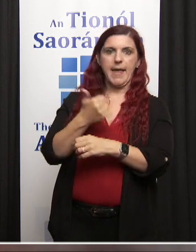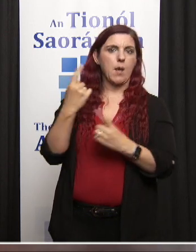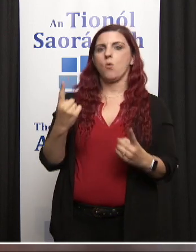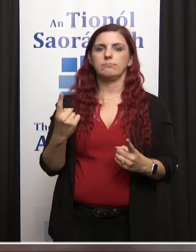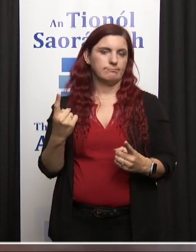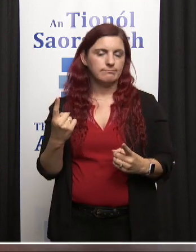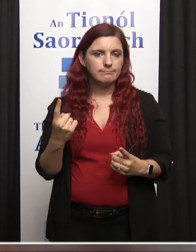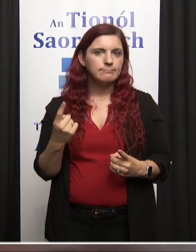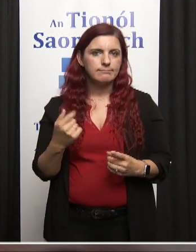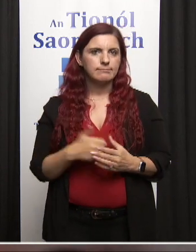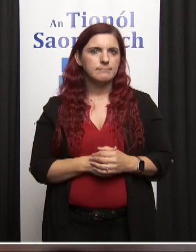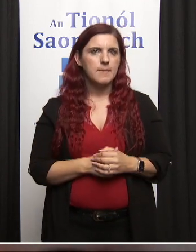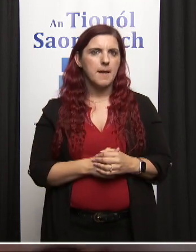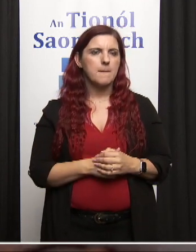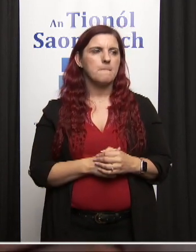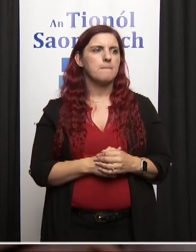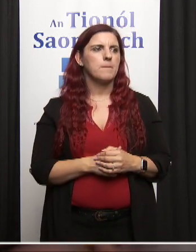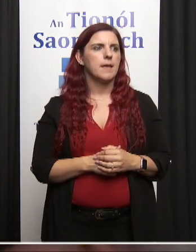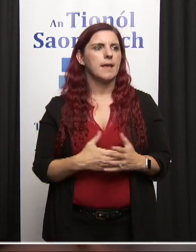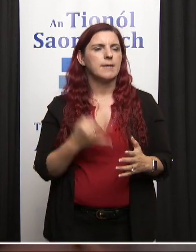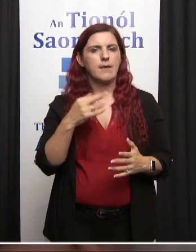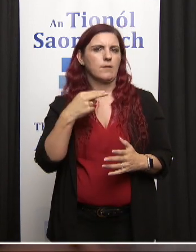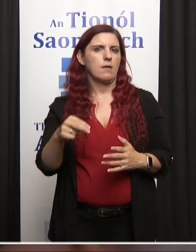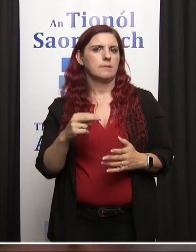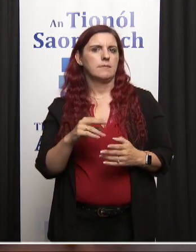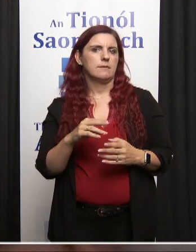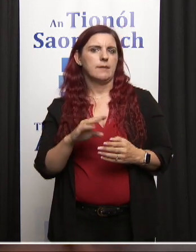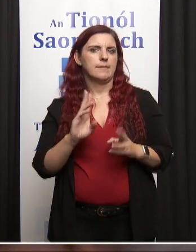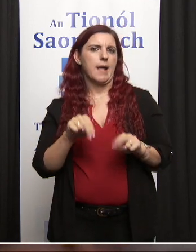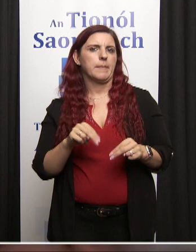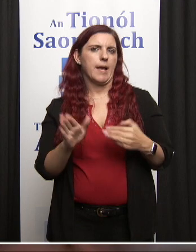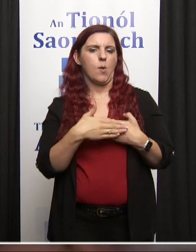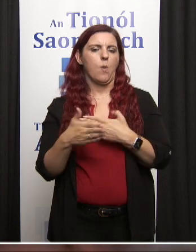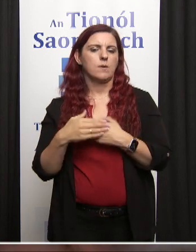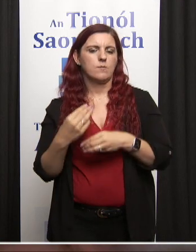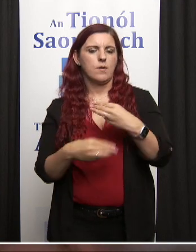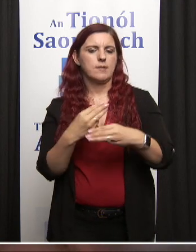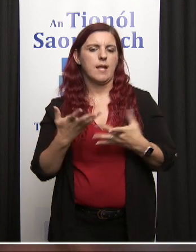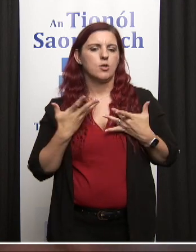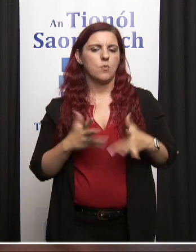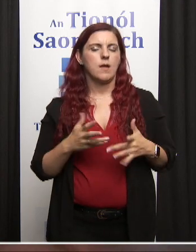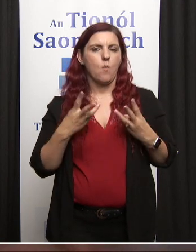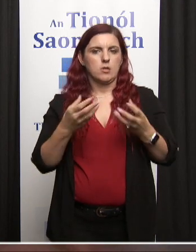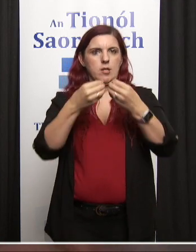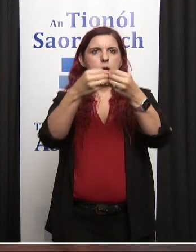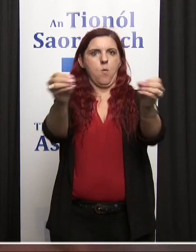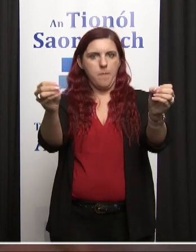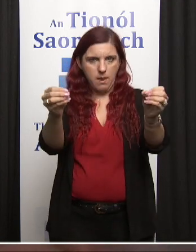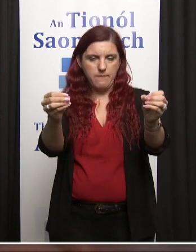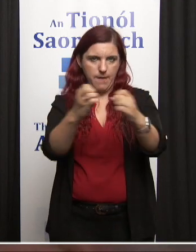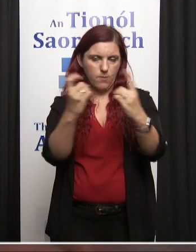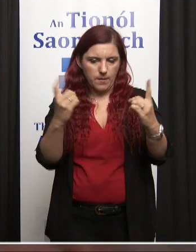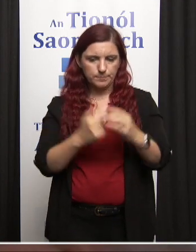people on the electoral register to nominate. Otherwise, it would become a very closed process, and I don't think we want it to be open only to